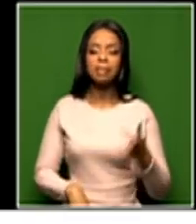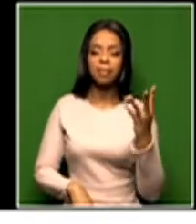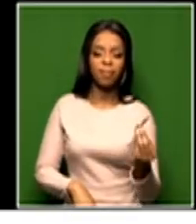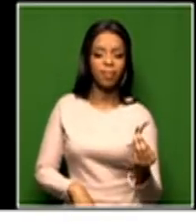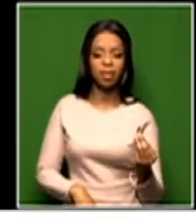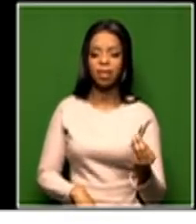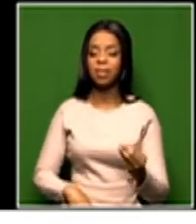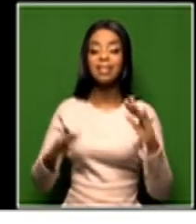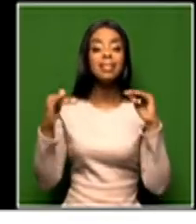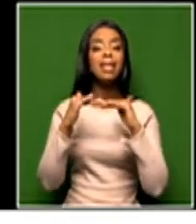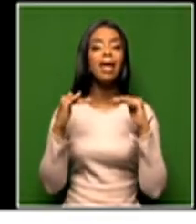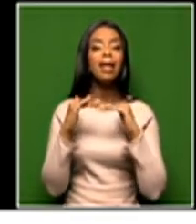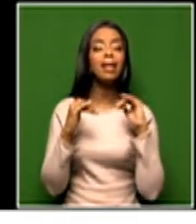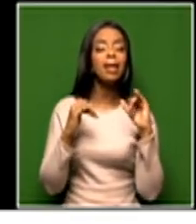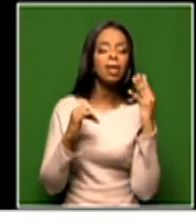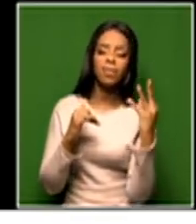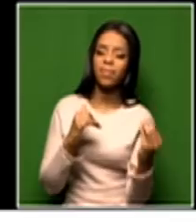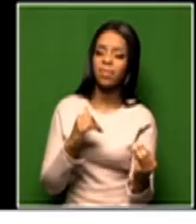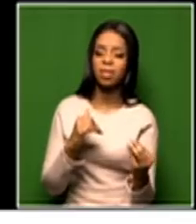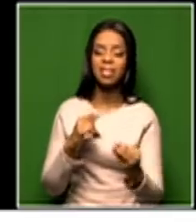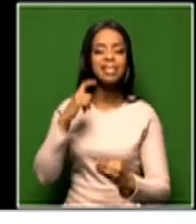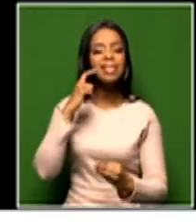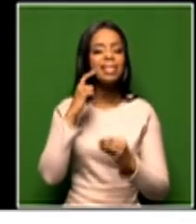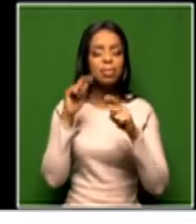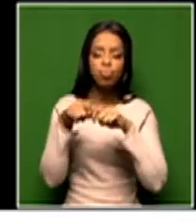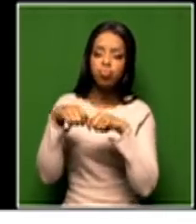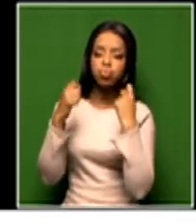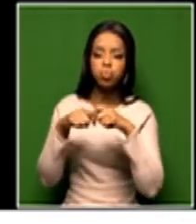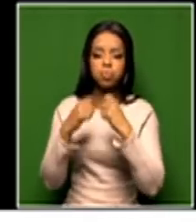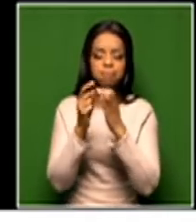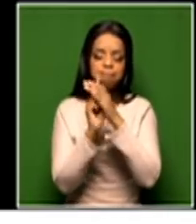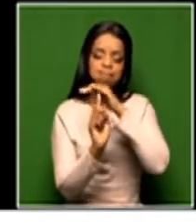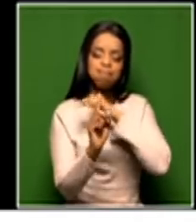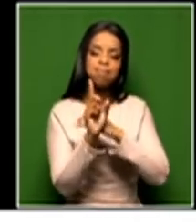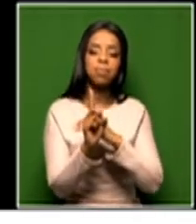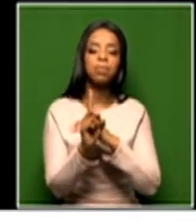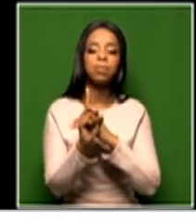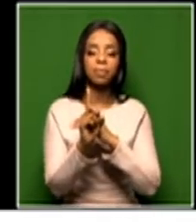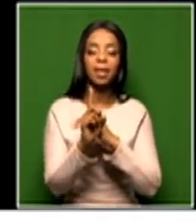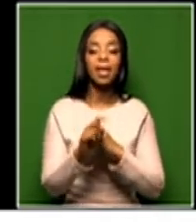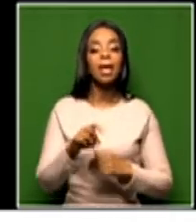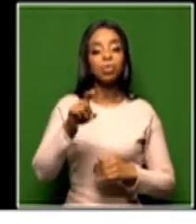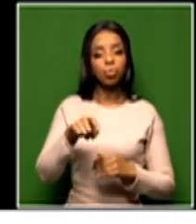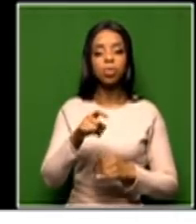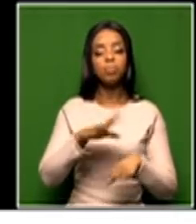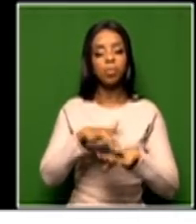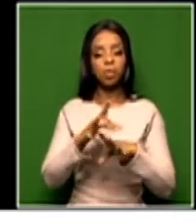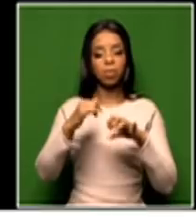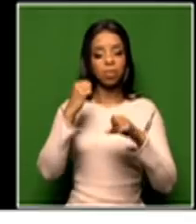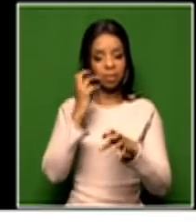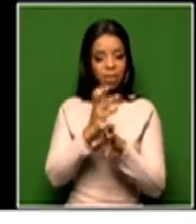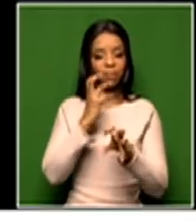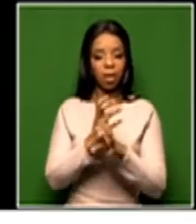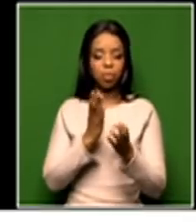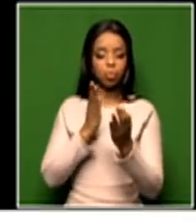standard that it is easy to vandalize, and that there's probably more difficulty vandalizing the